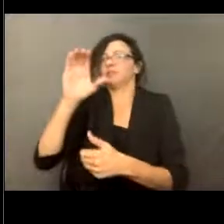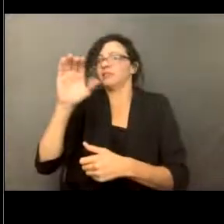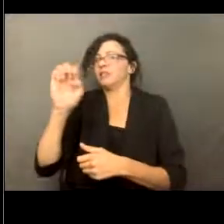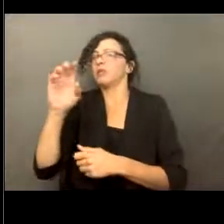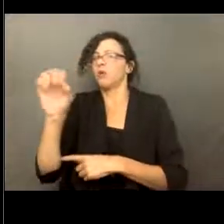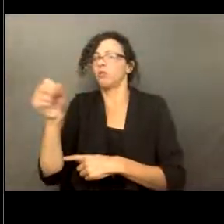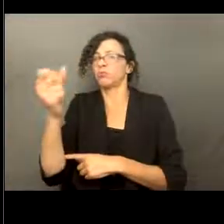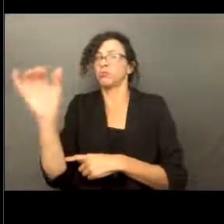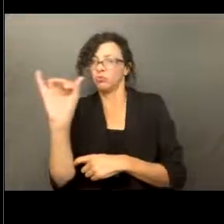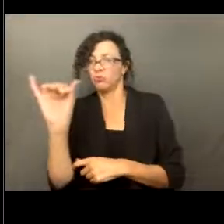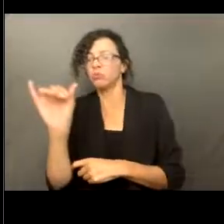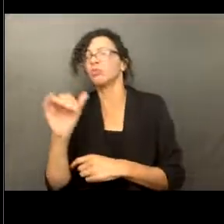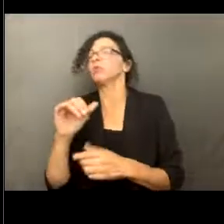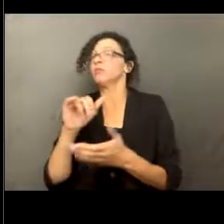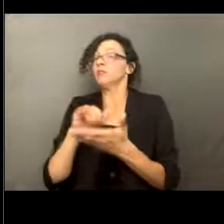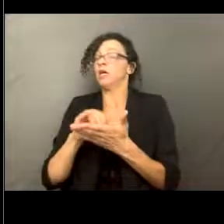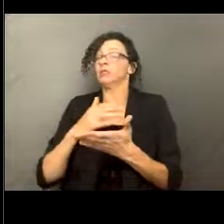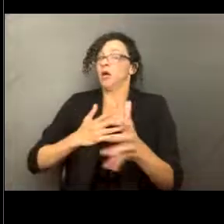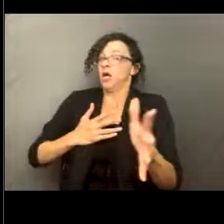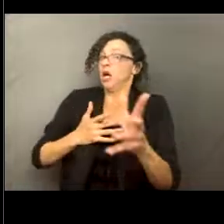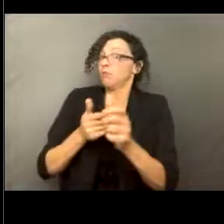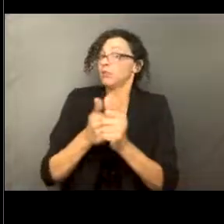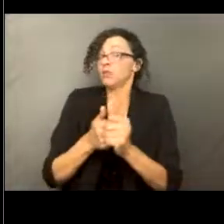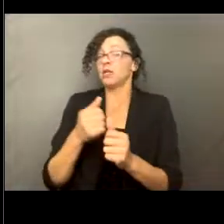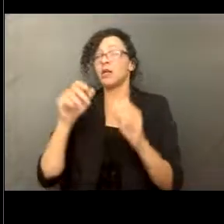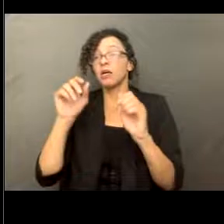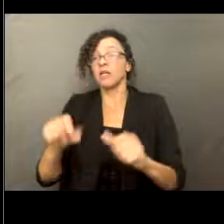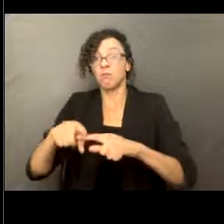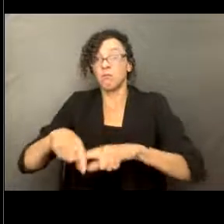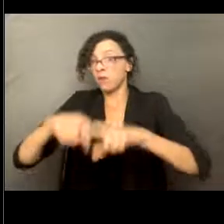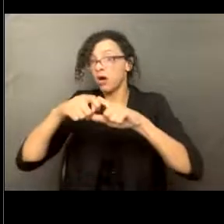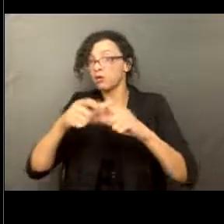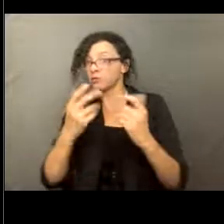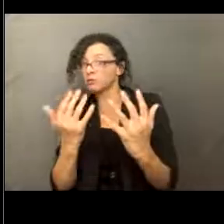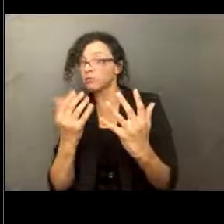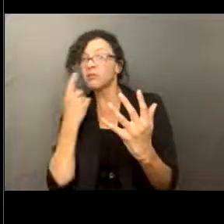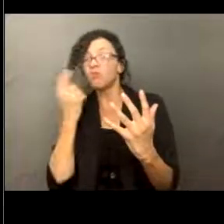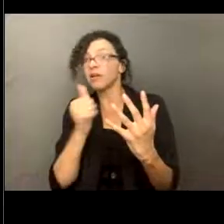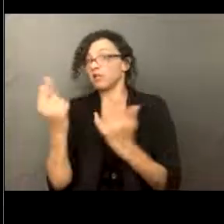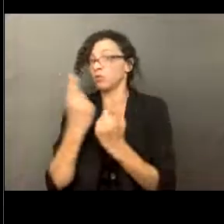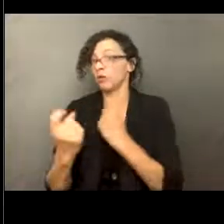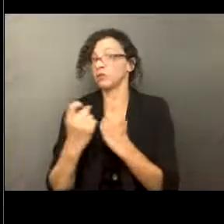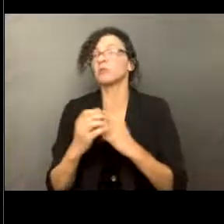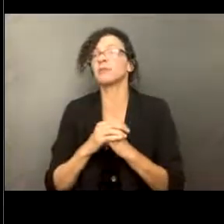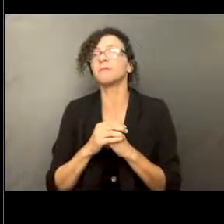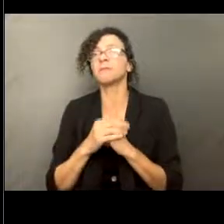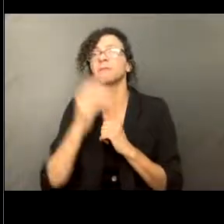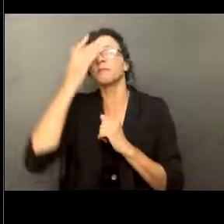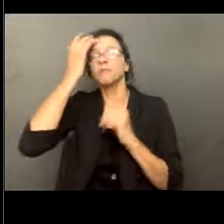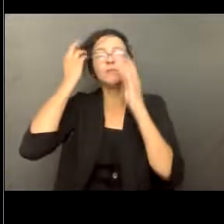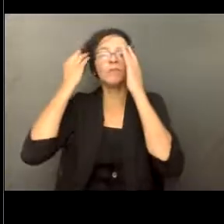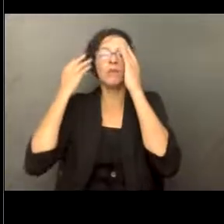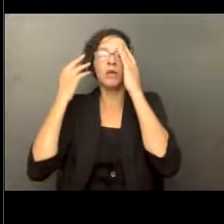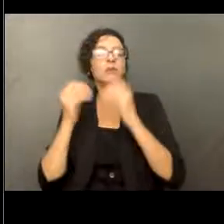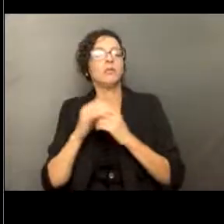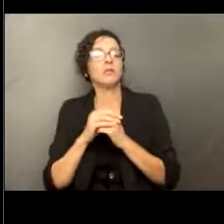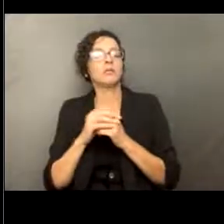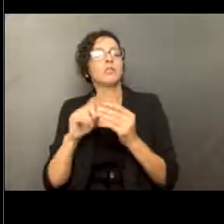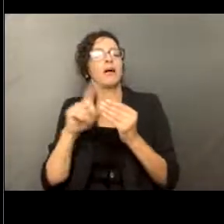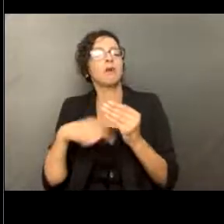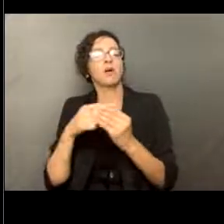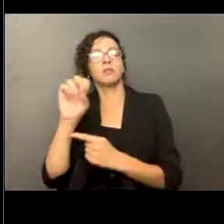any questions. Thank you. Commissioner Davis. I think it was the San Bernardino call I was on,